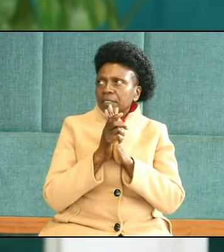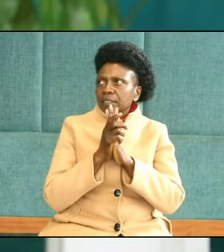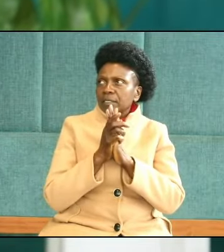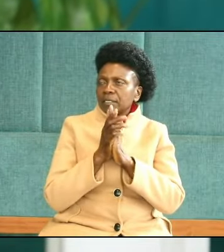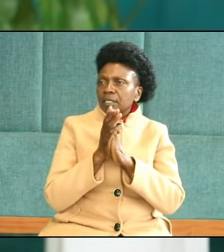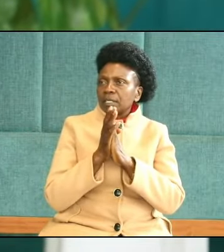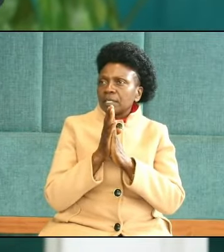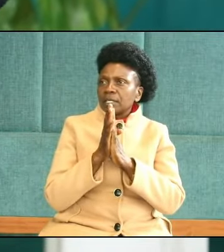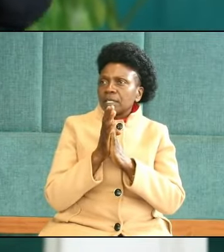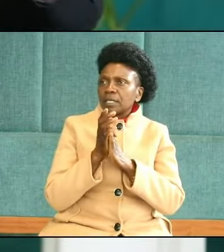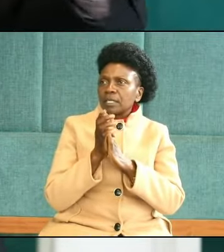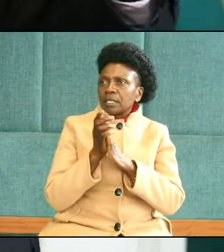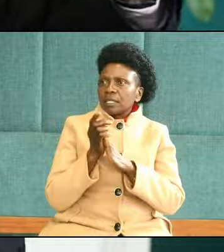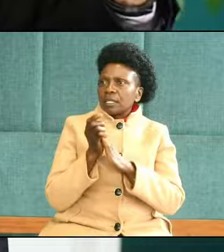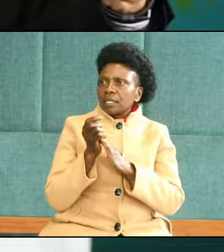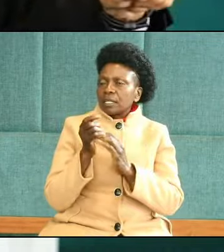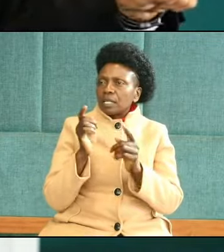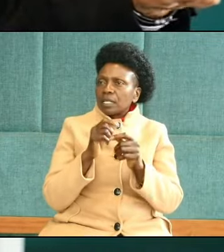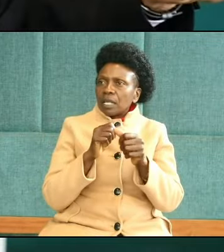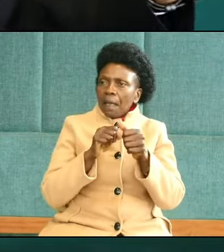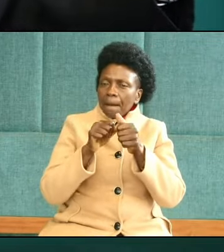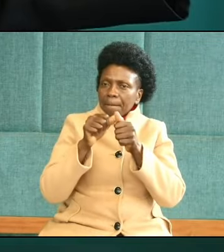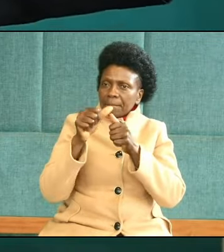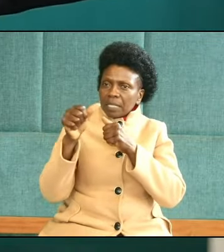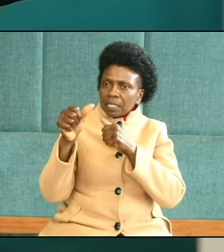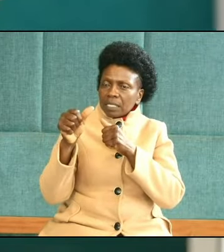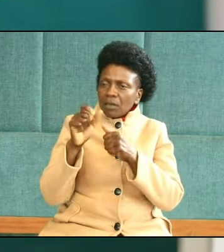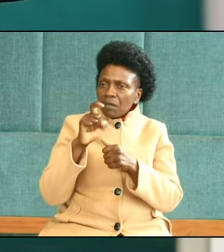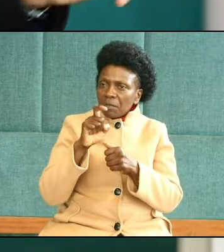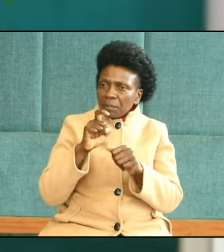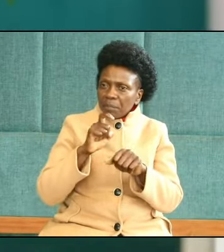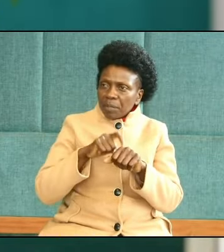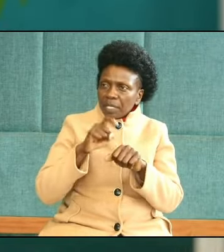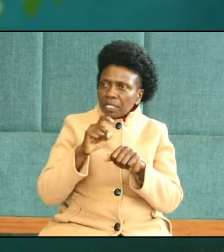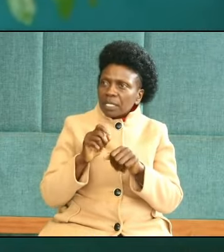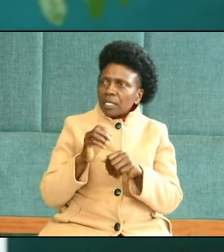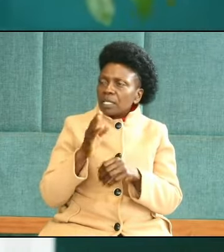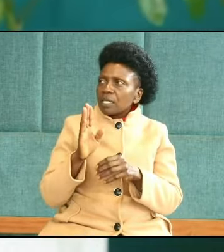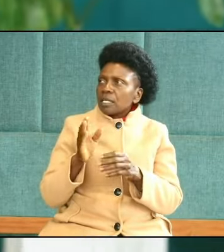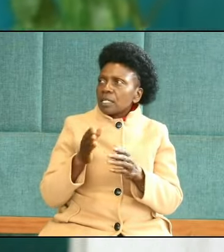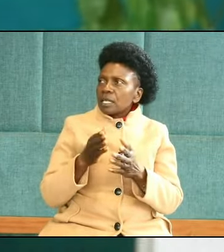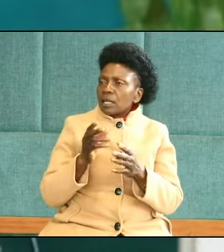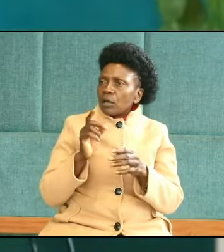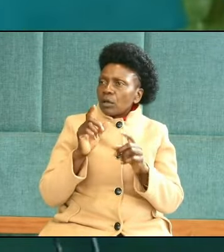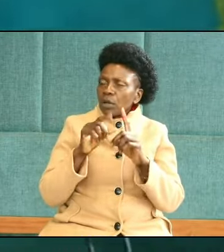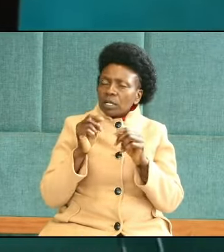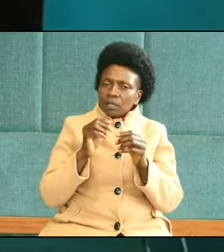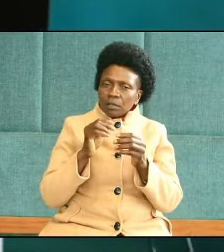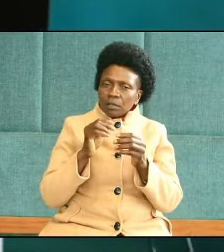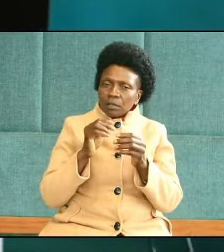the buzzing of the bees. This is a word that gives you the concept of the feeling. It's